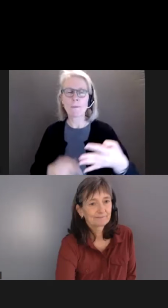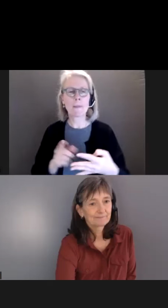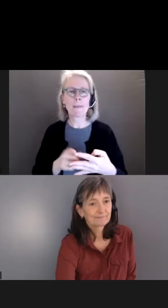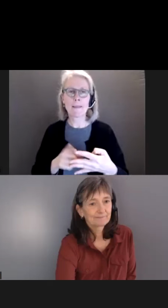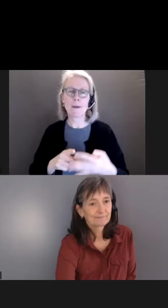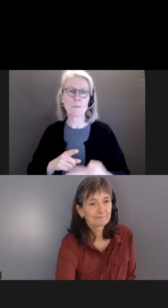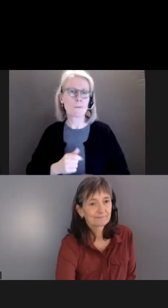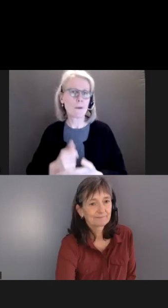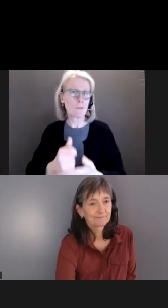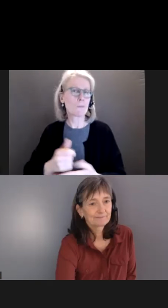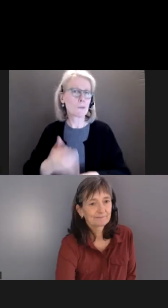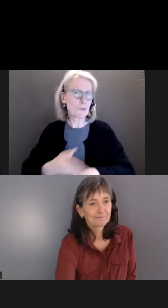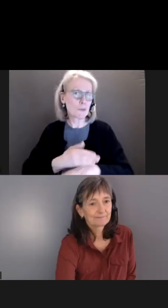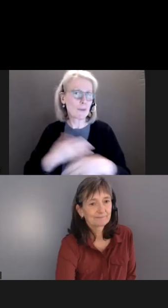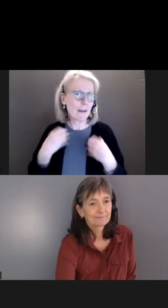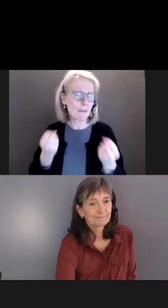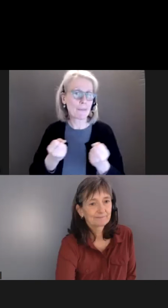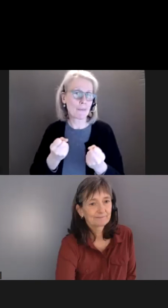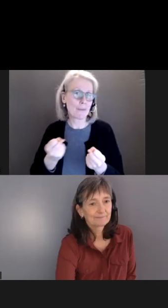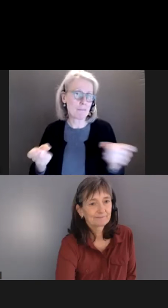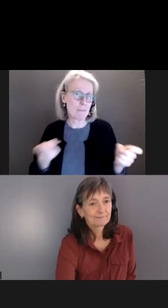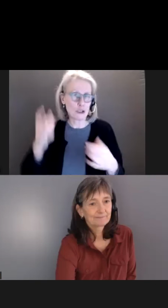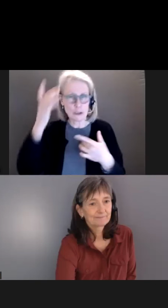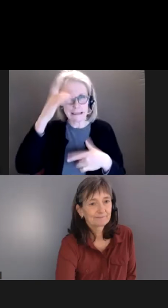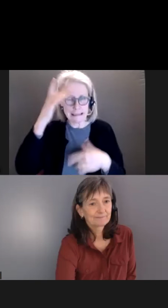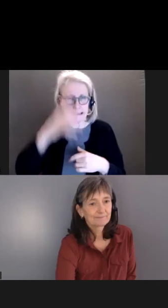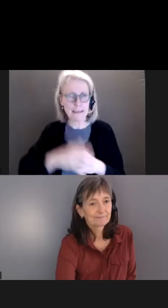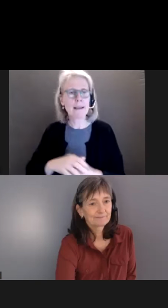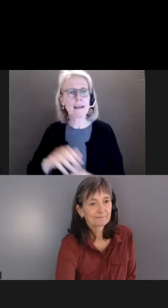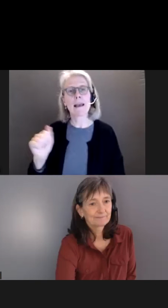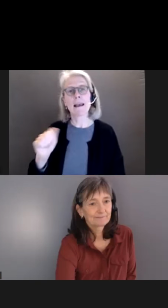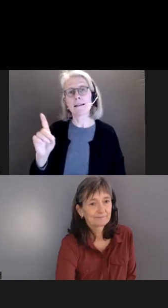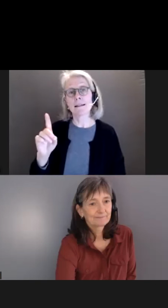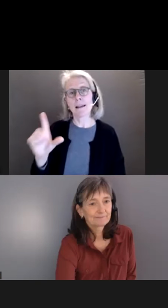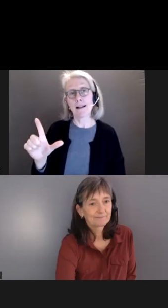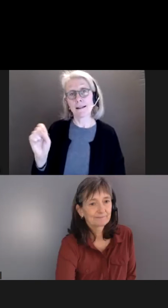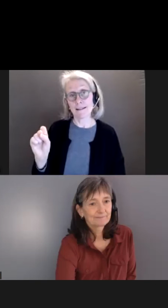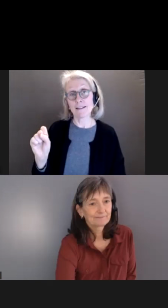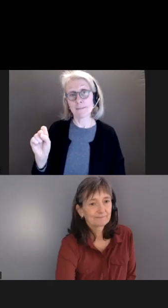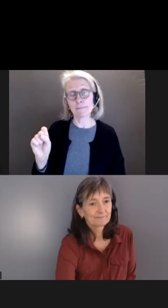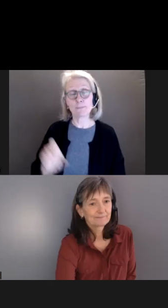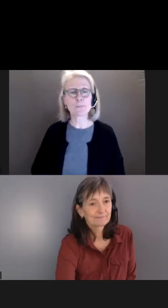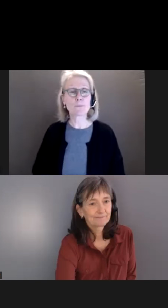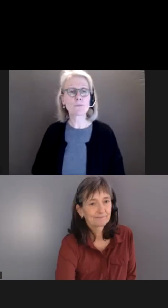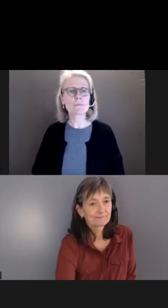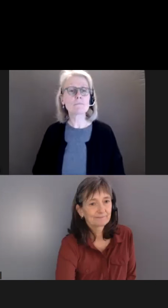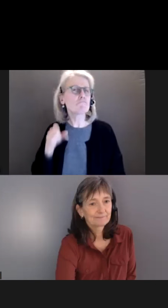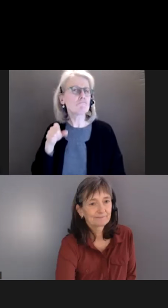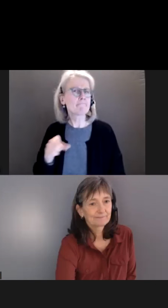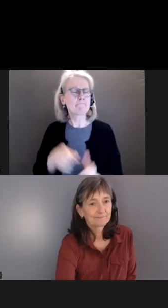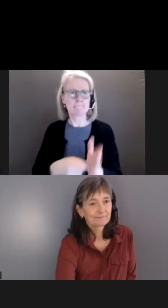better chronic disease management. So activities of daily living, which are commonly referred to as ADLs, are